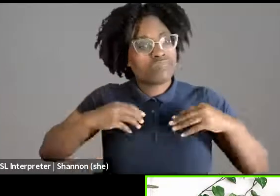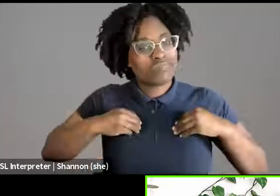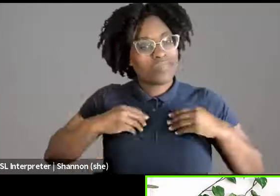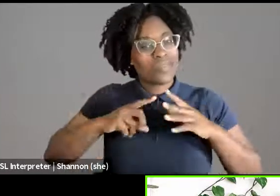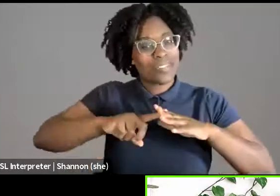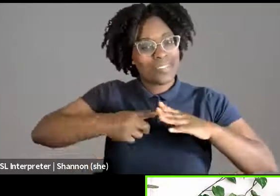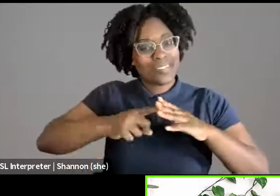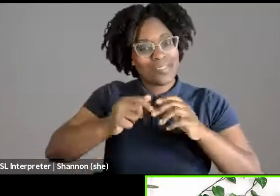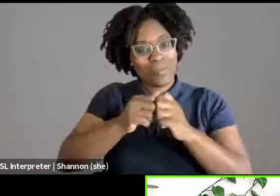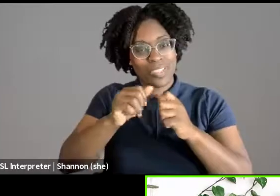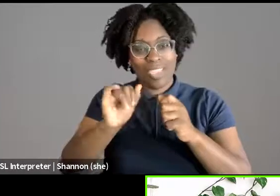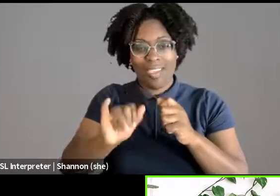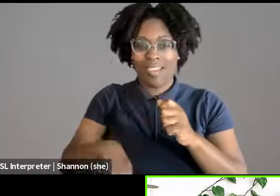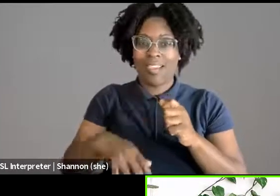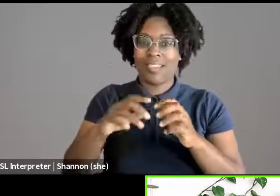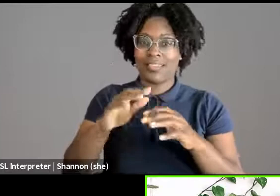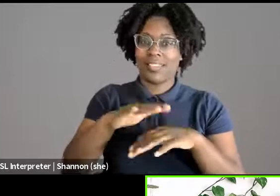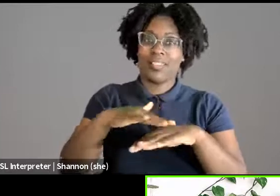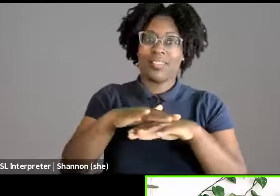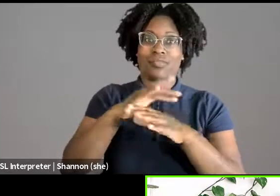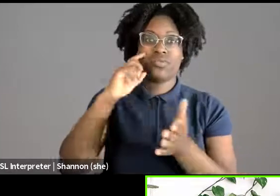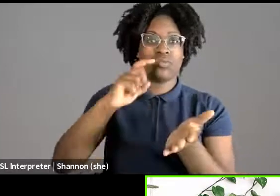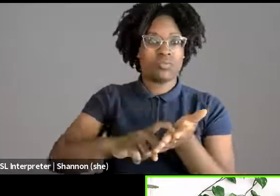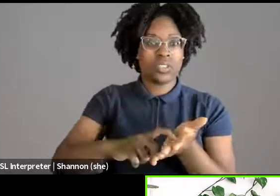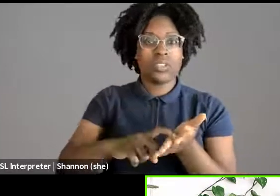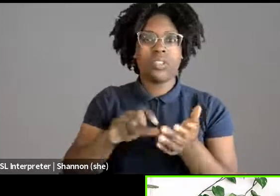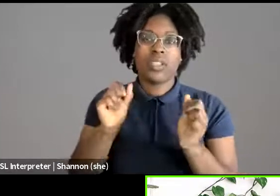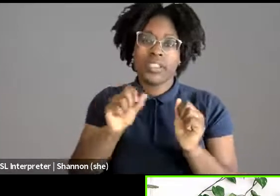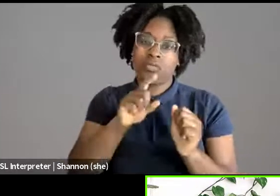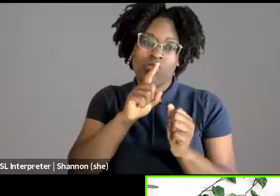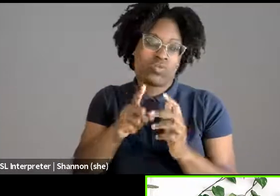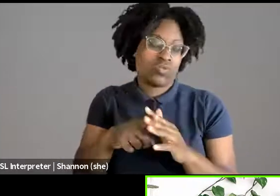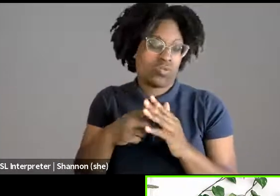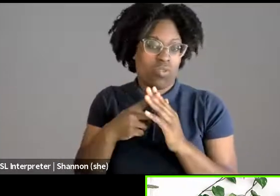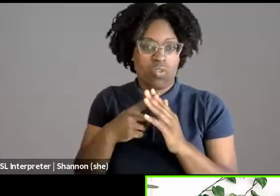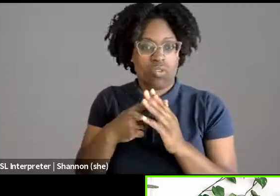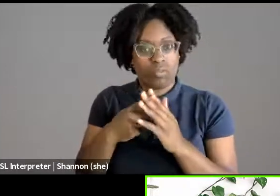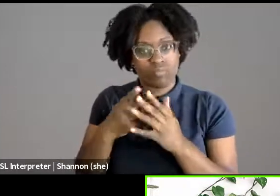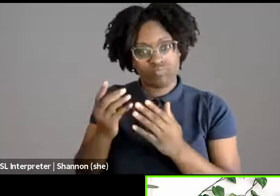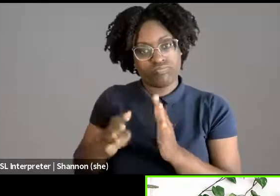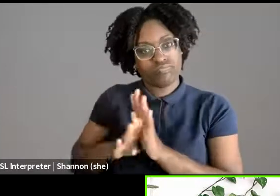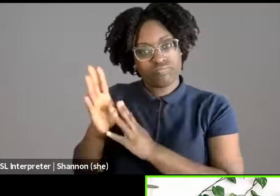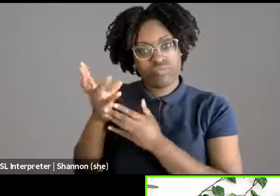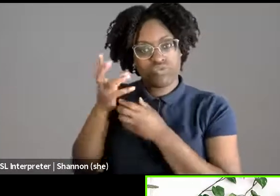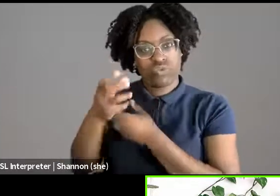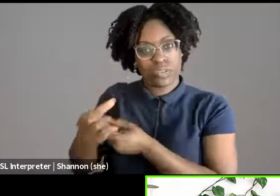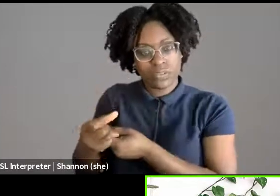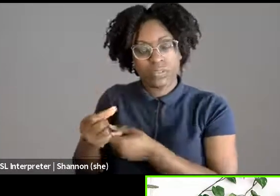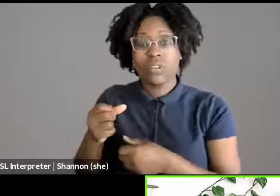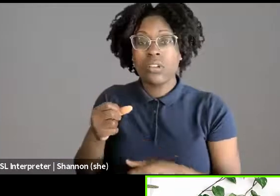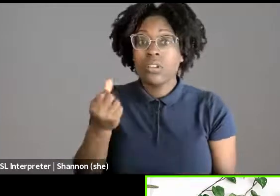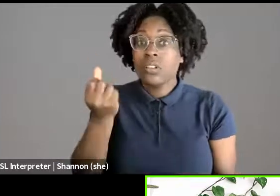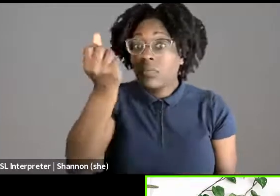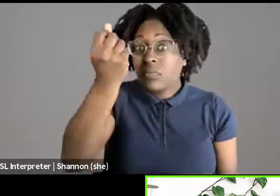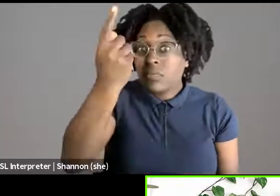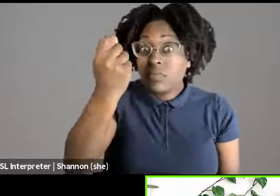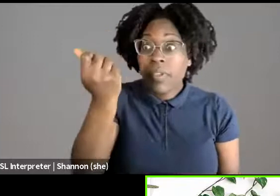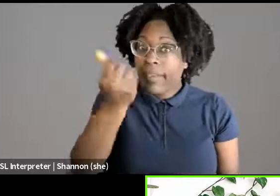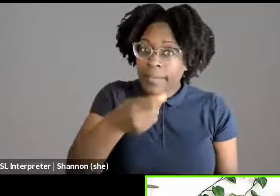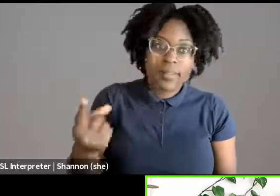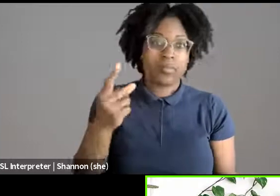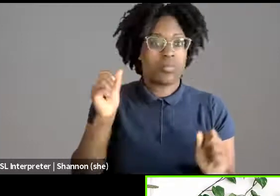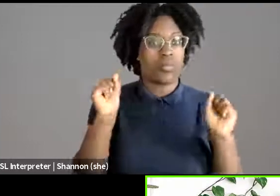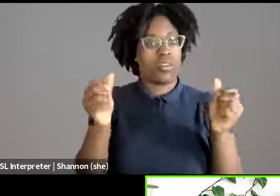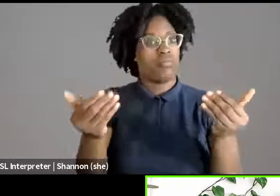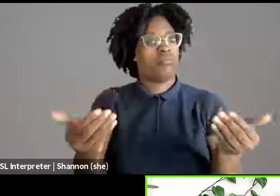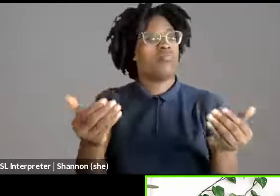when there is that practice already established. Anyone can do a land acknowledgement. You don't have to be Native. You don't